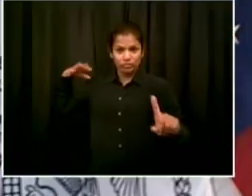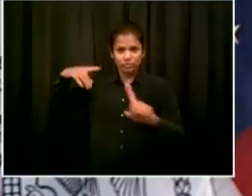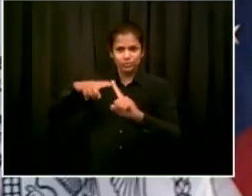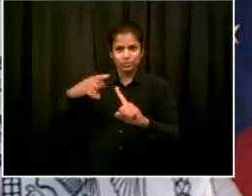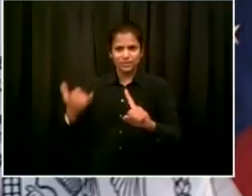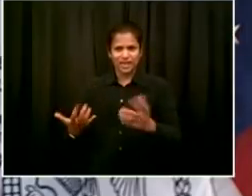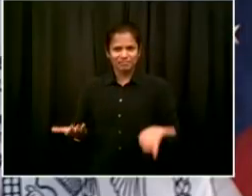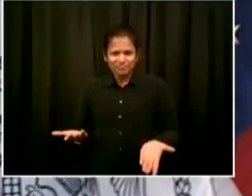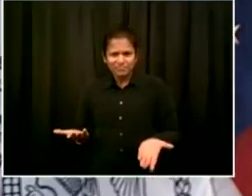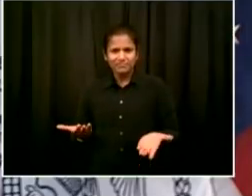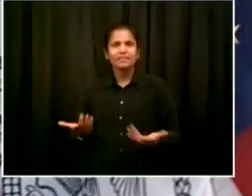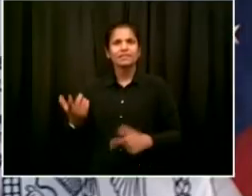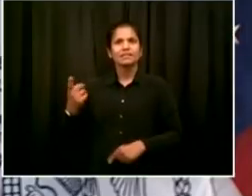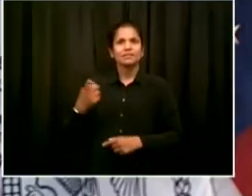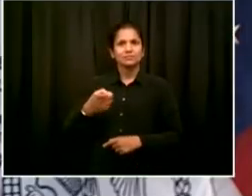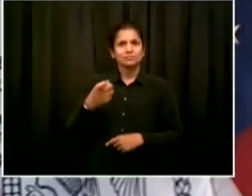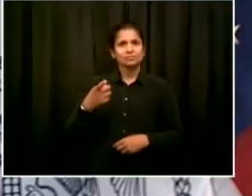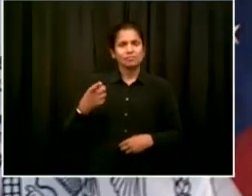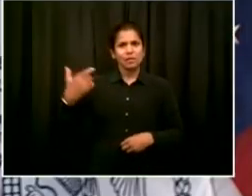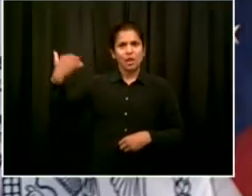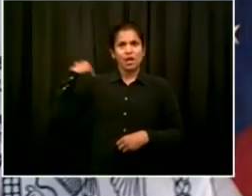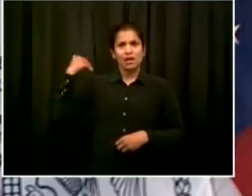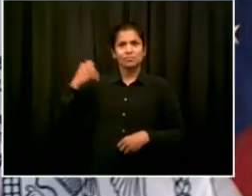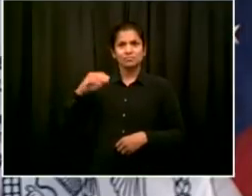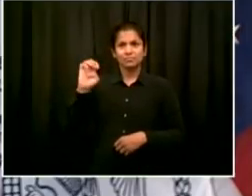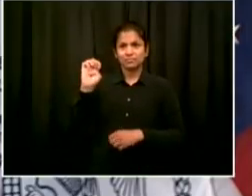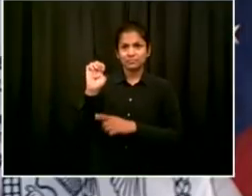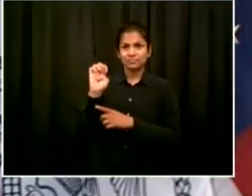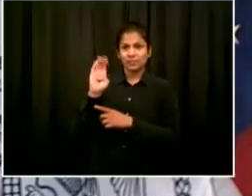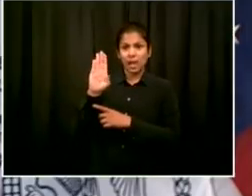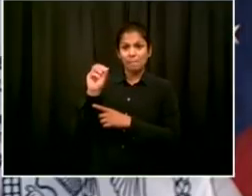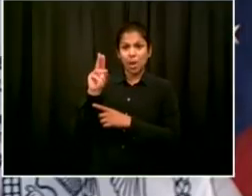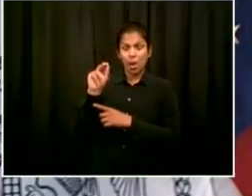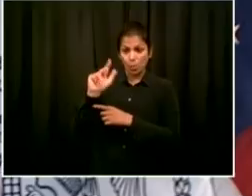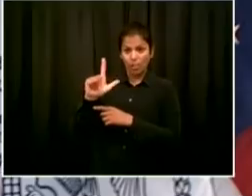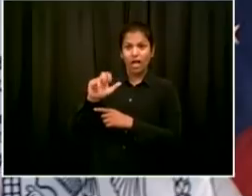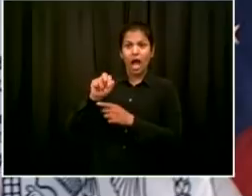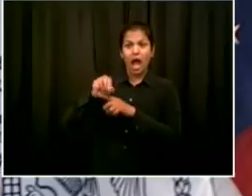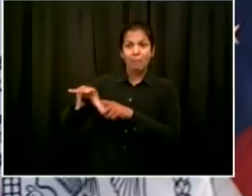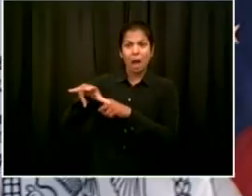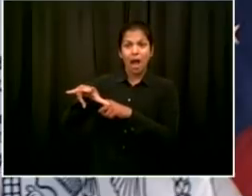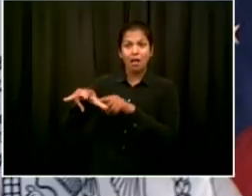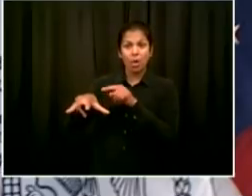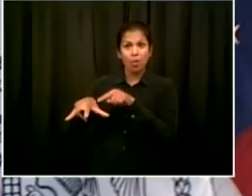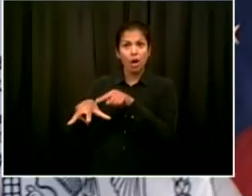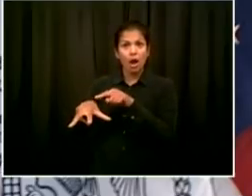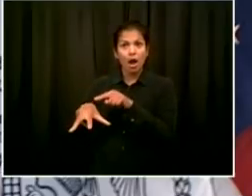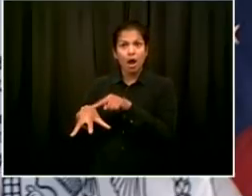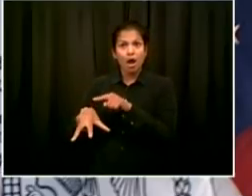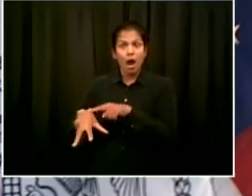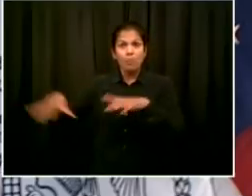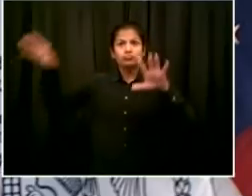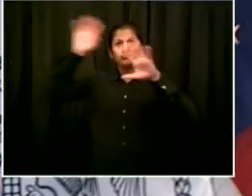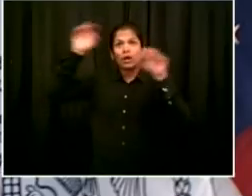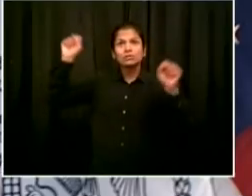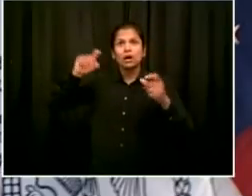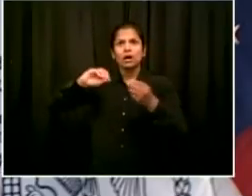had the national government focused from day one, giving clear, smart guidance, helping localities to do what only we can